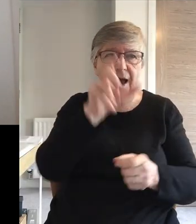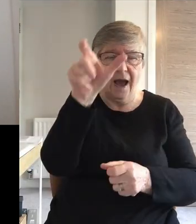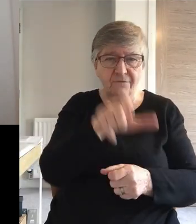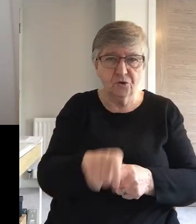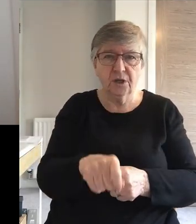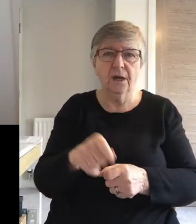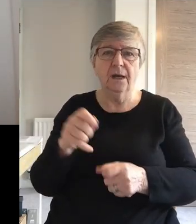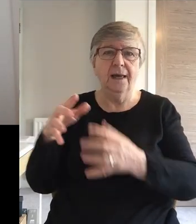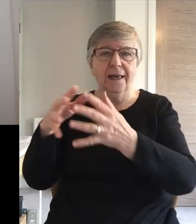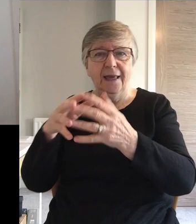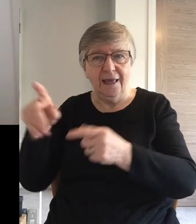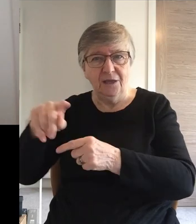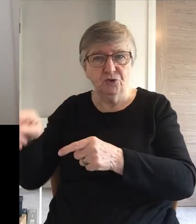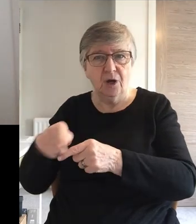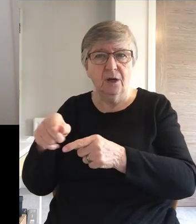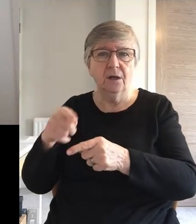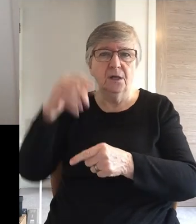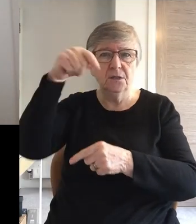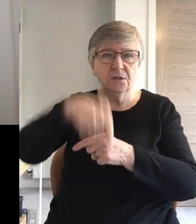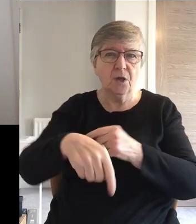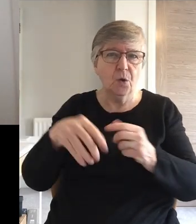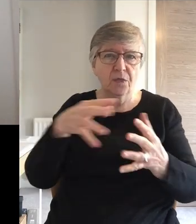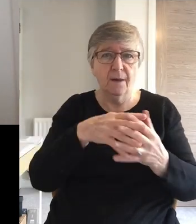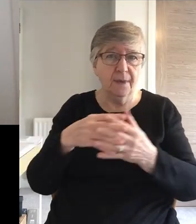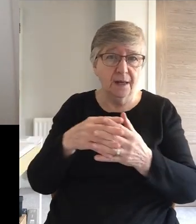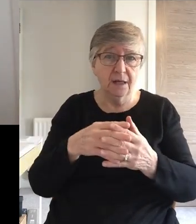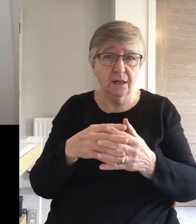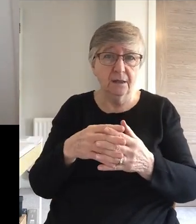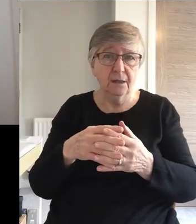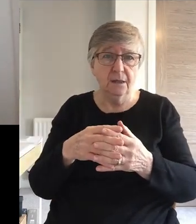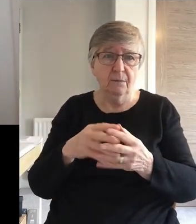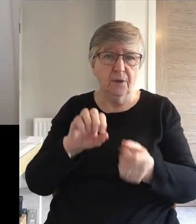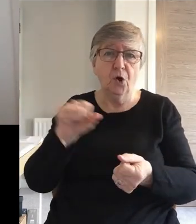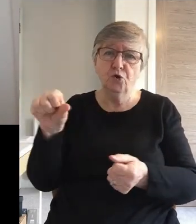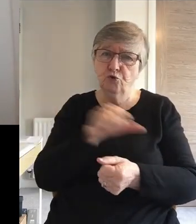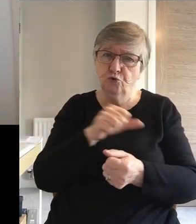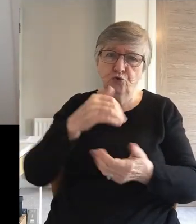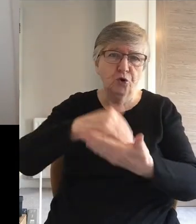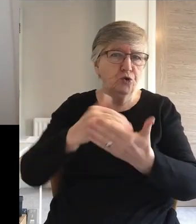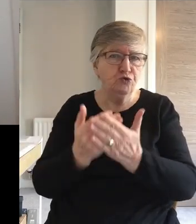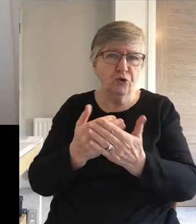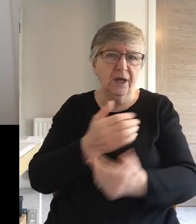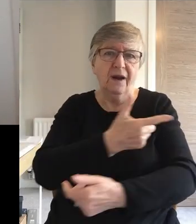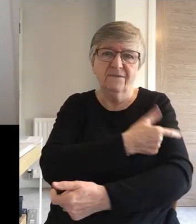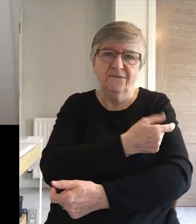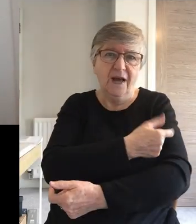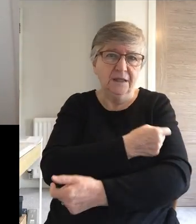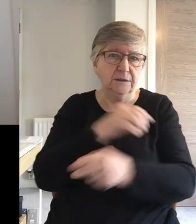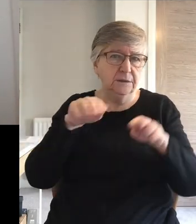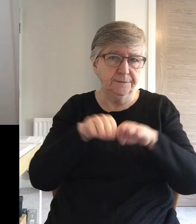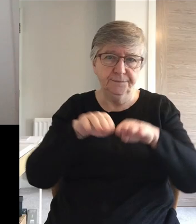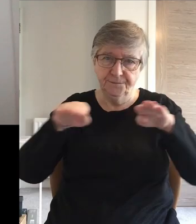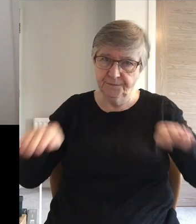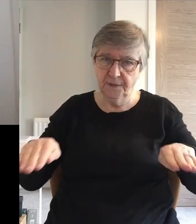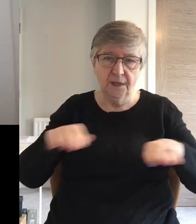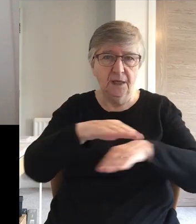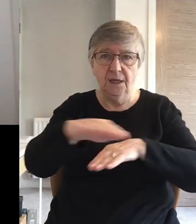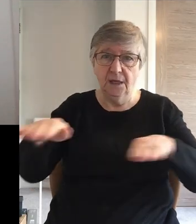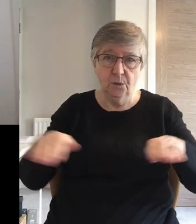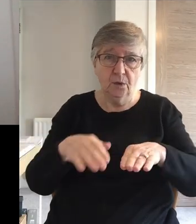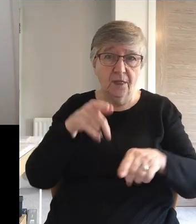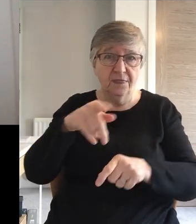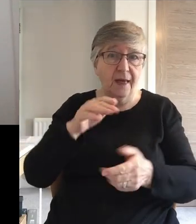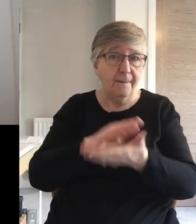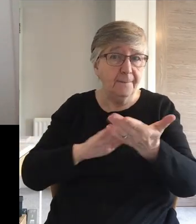what he was emphasising was the need to share the vaccine supply equitably, as this will get the world out of the pandemic